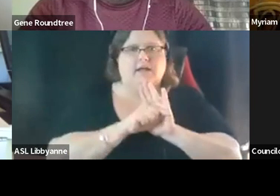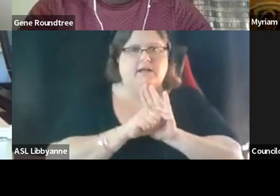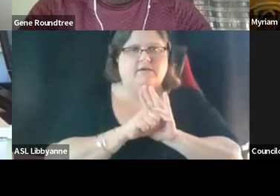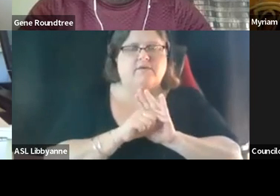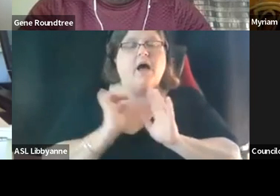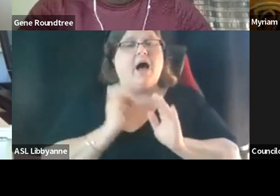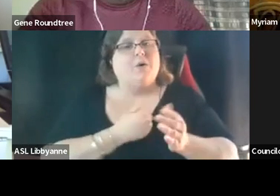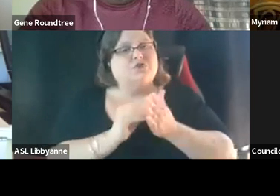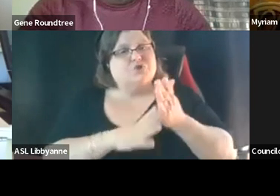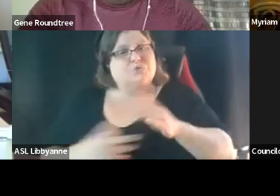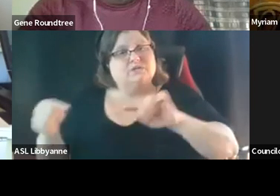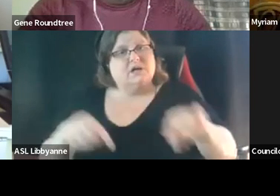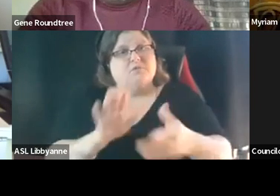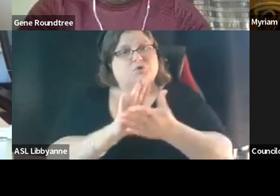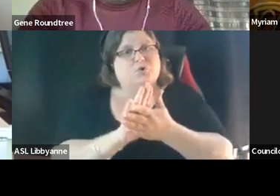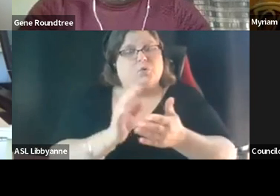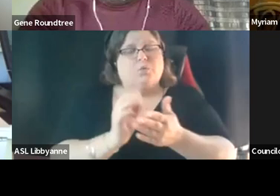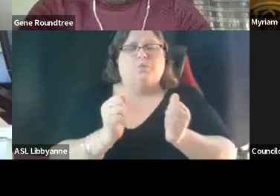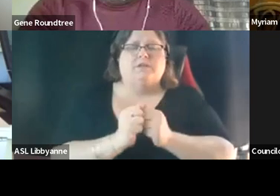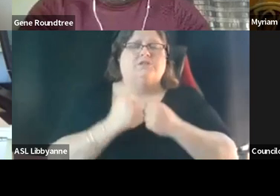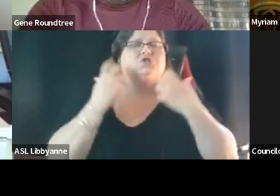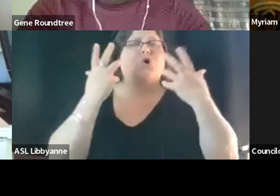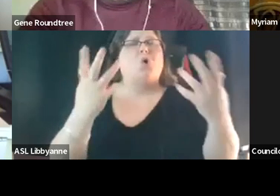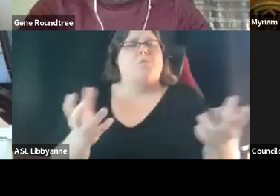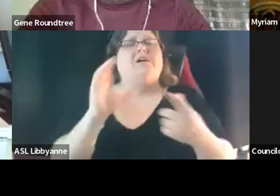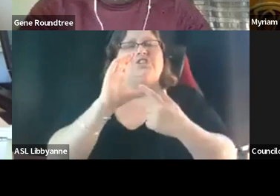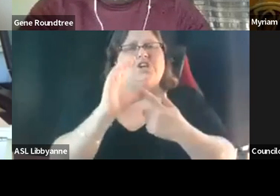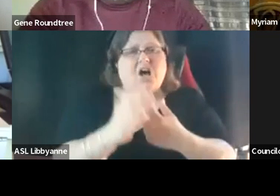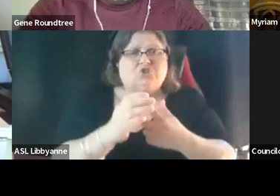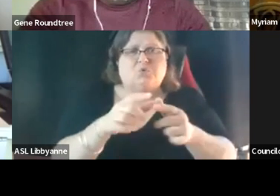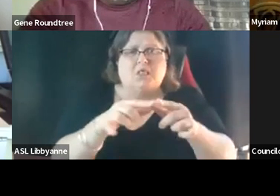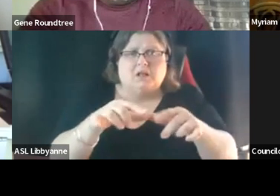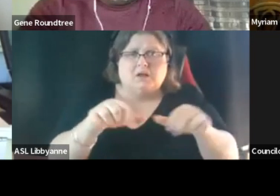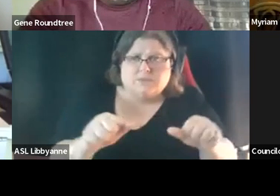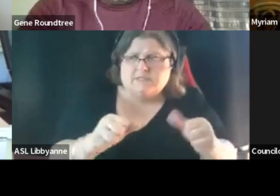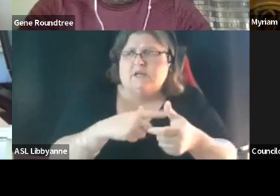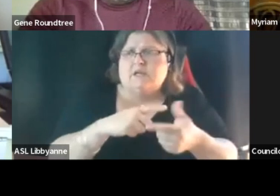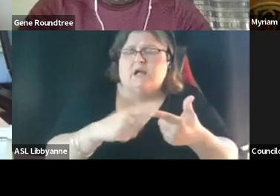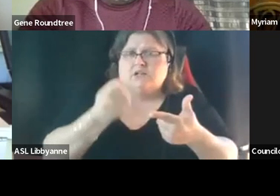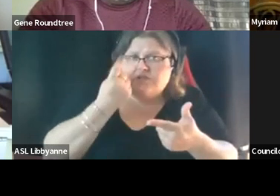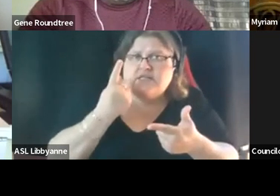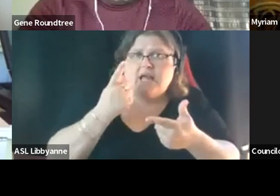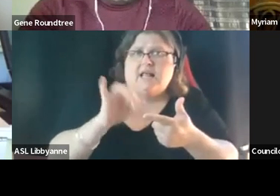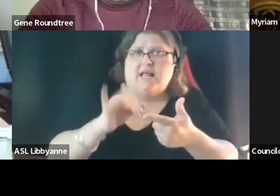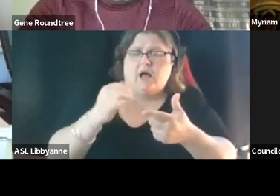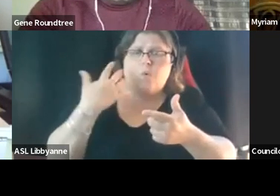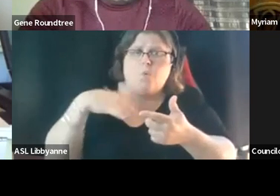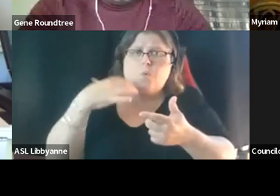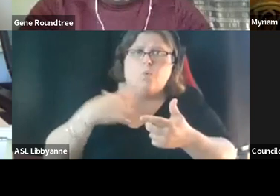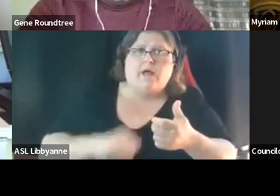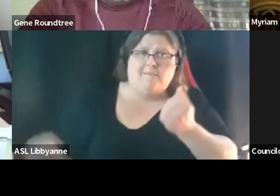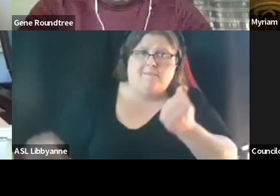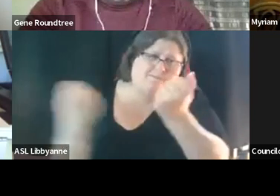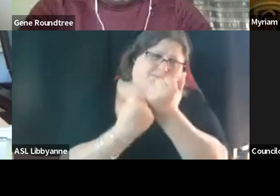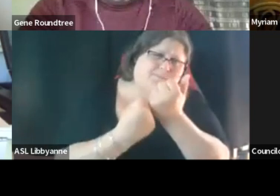familial, cultural, and linguistic capital that could advantage them in future work and civic